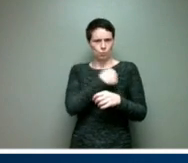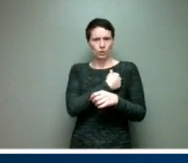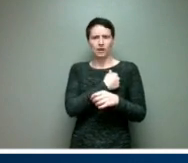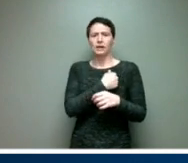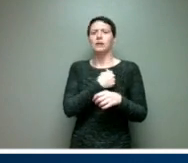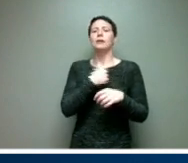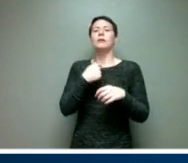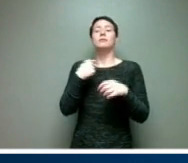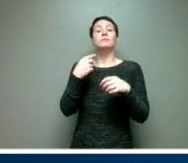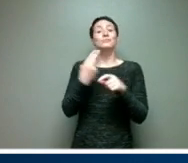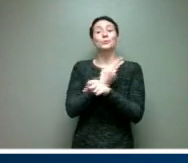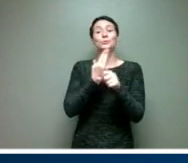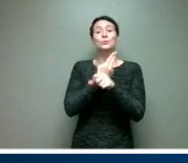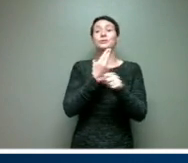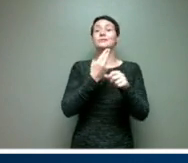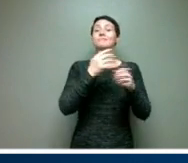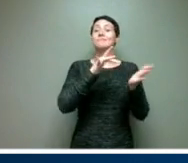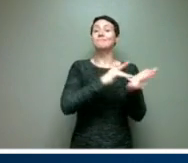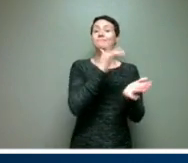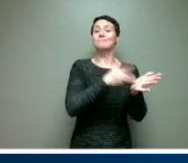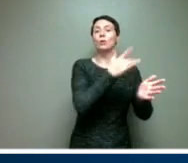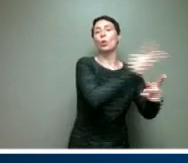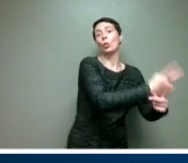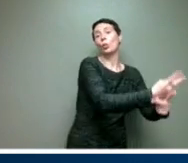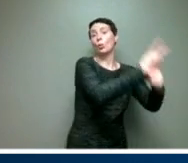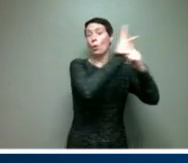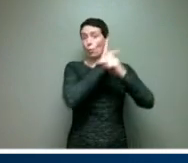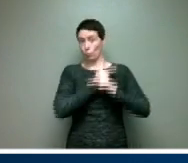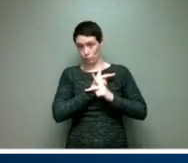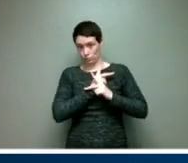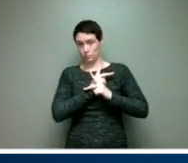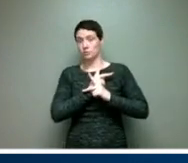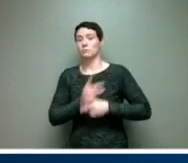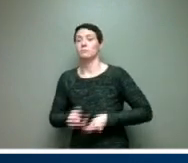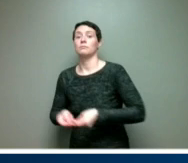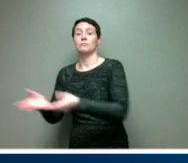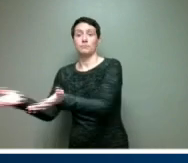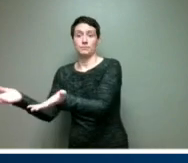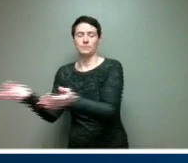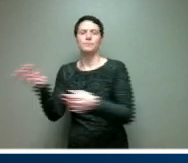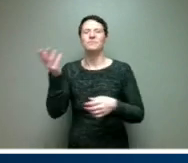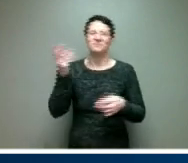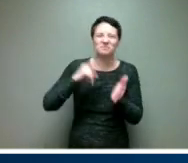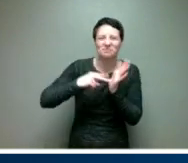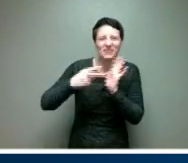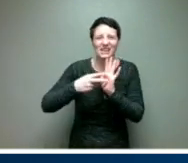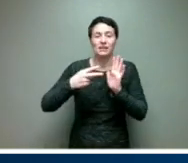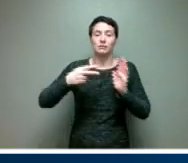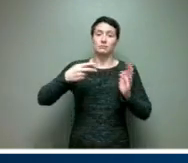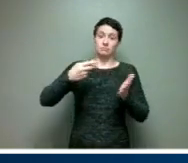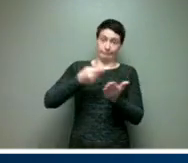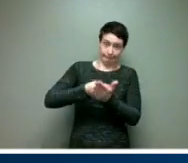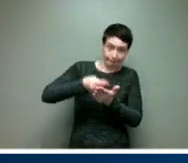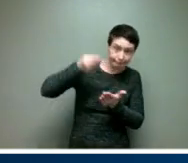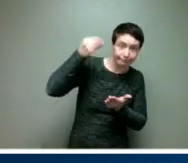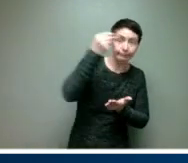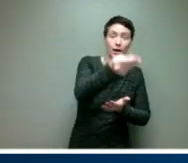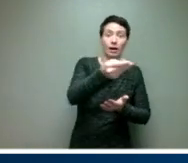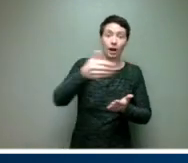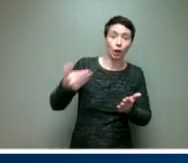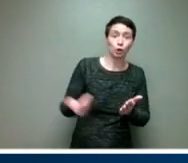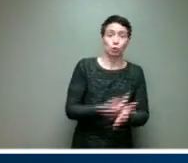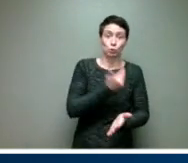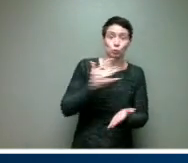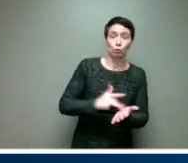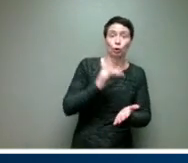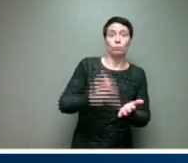Chromebooks. We used exactly what we already had in our storehouse, and we said our families need these more than just sitting in our